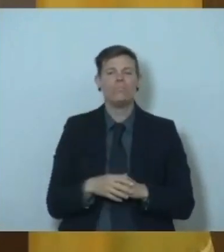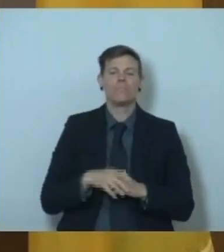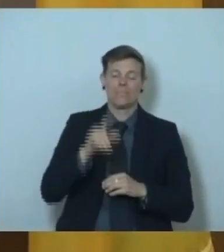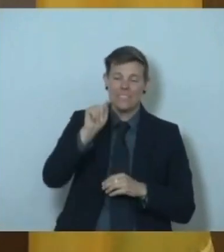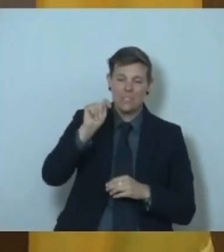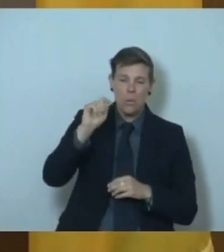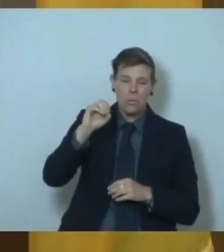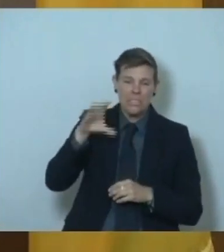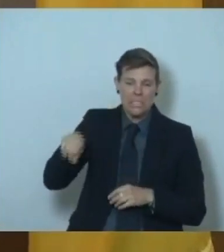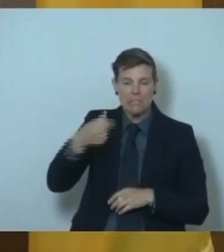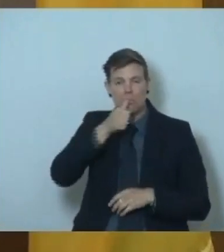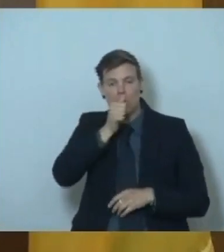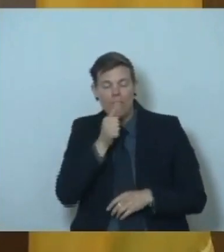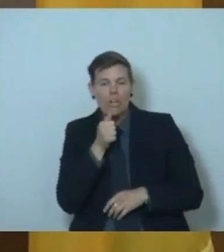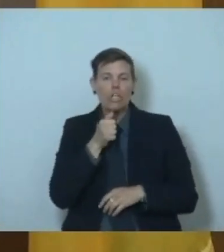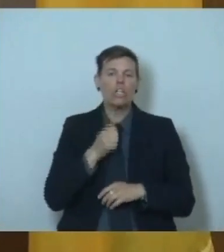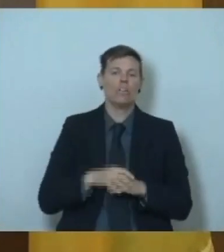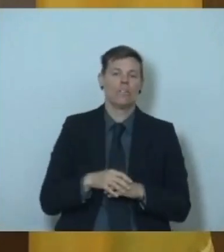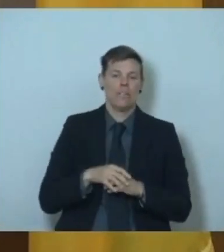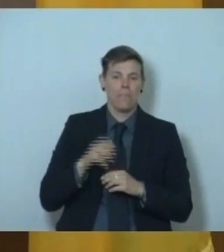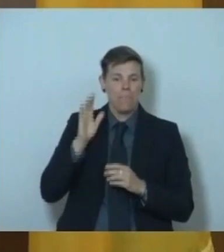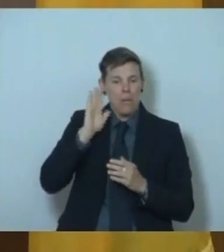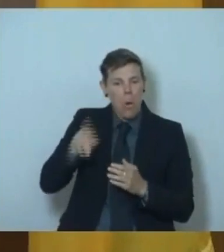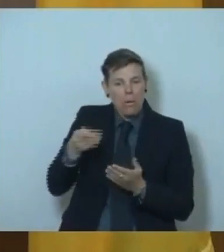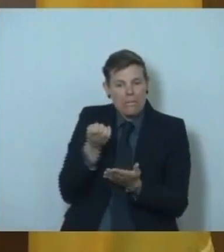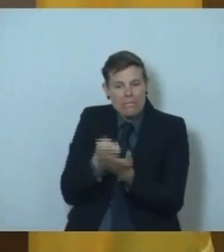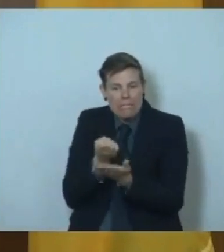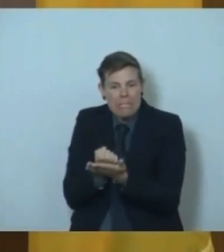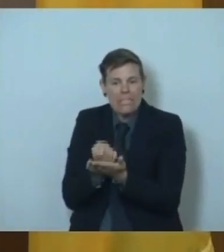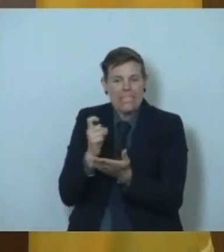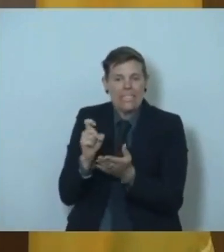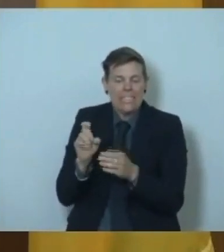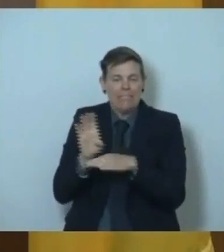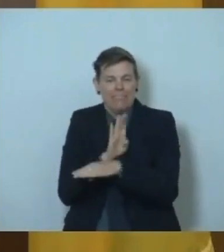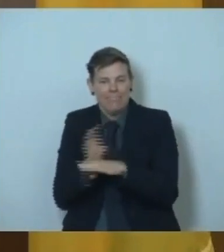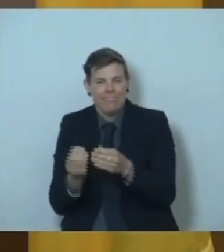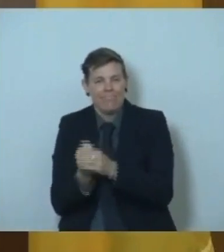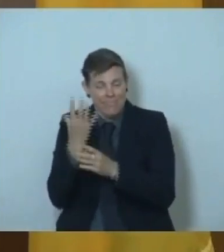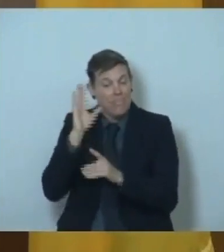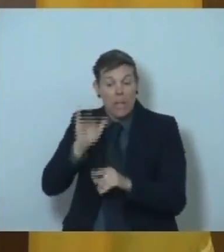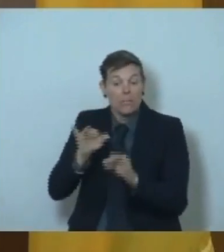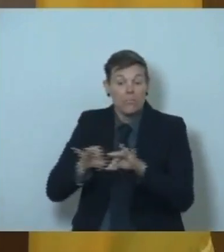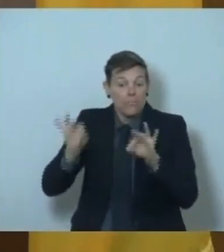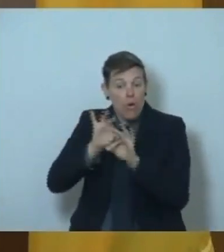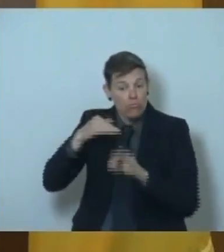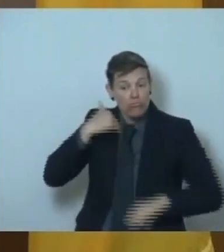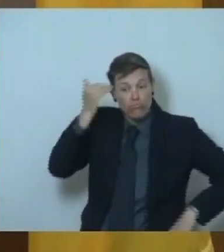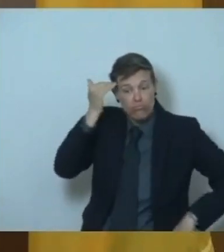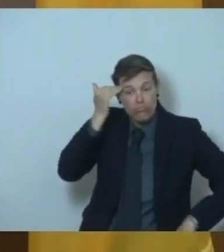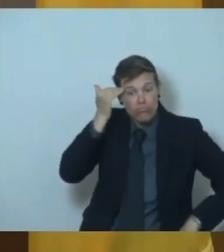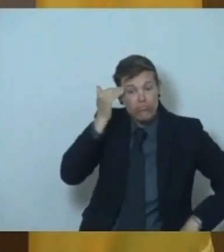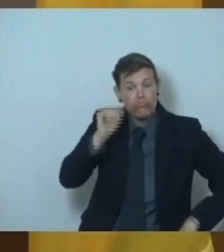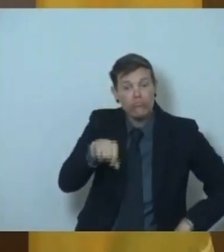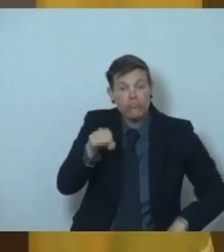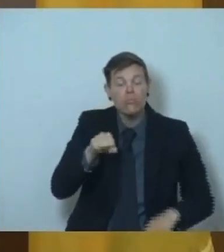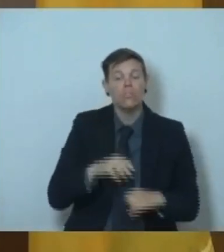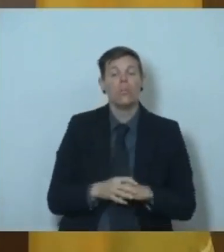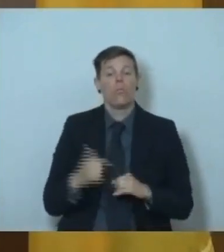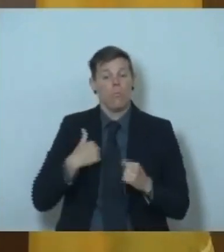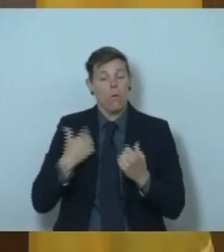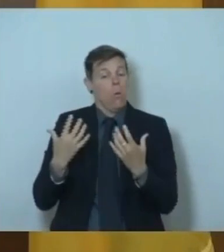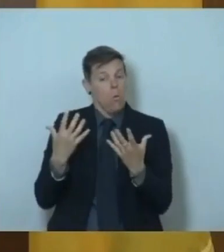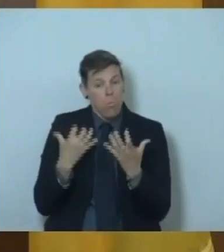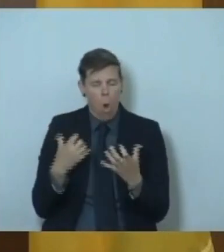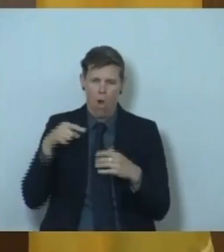requirement of this administration and something that is very important to us. We're going to show that we want money to get back out to these